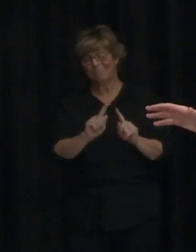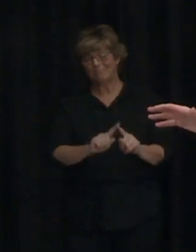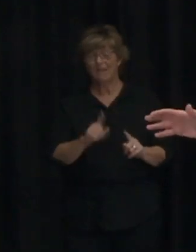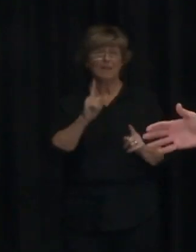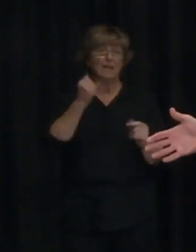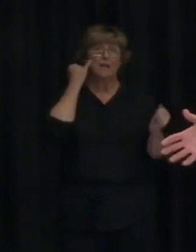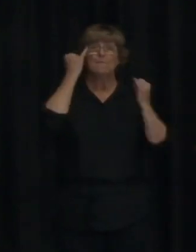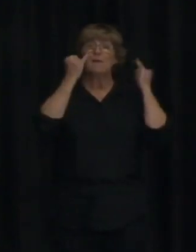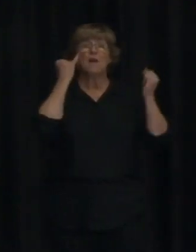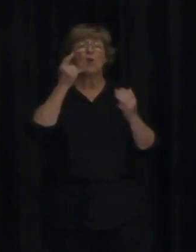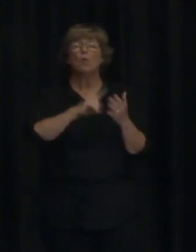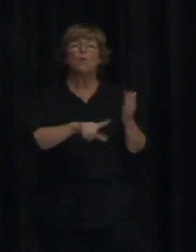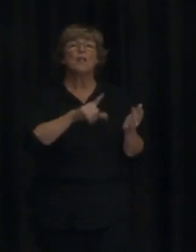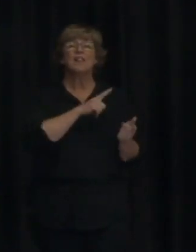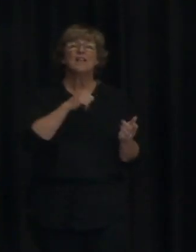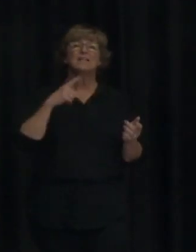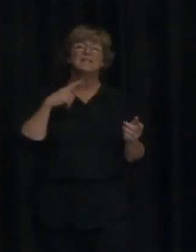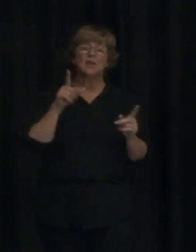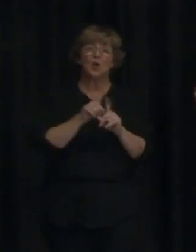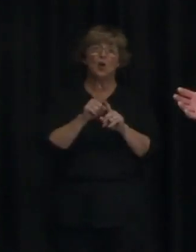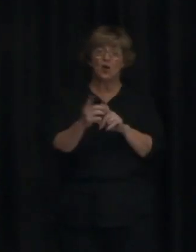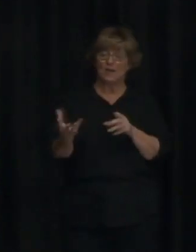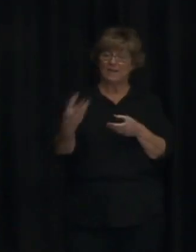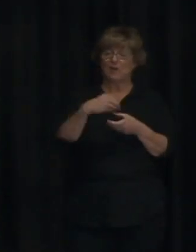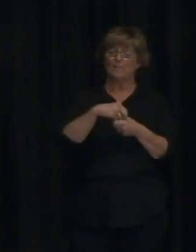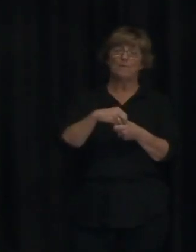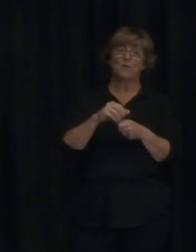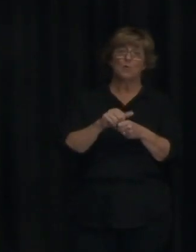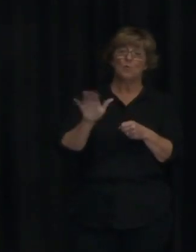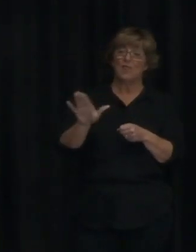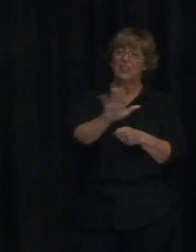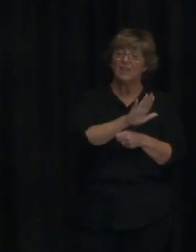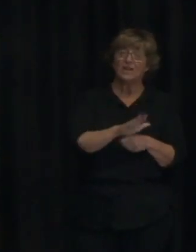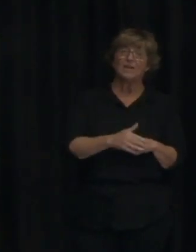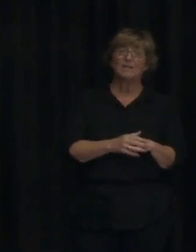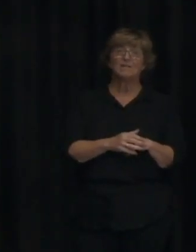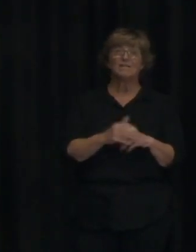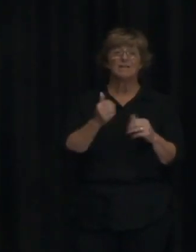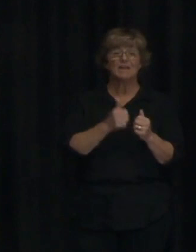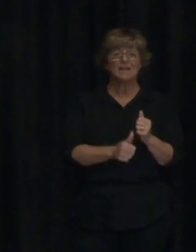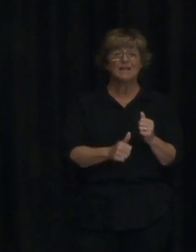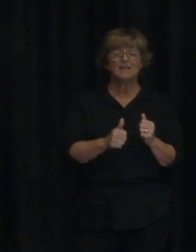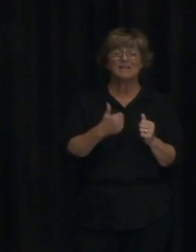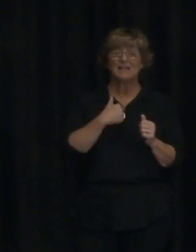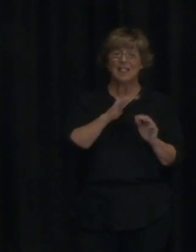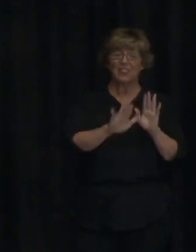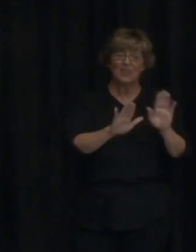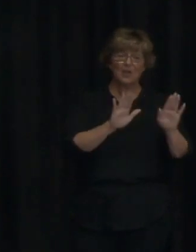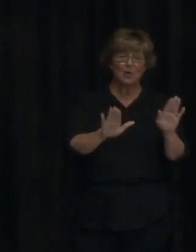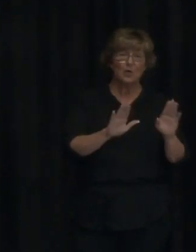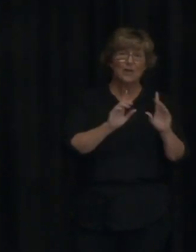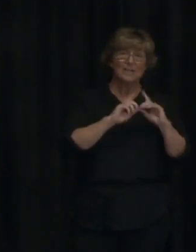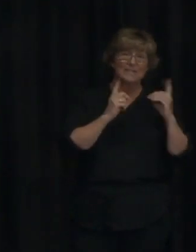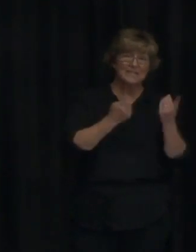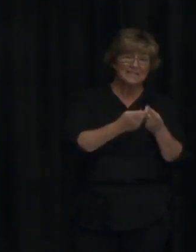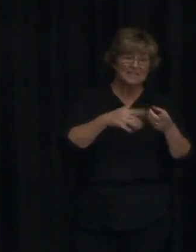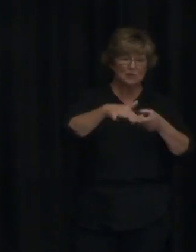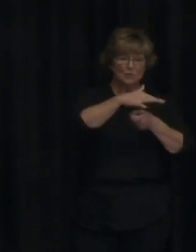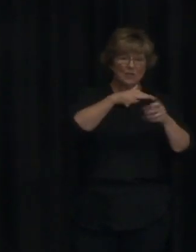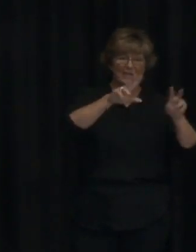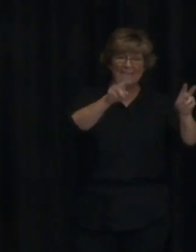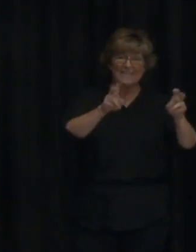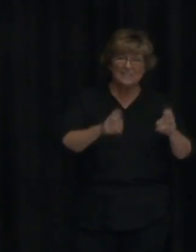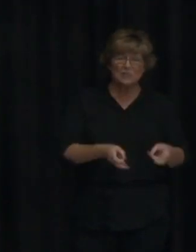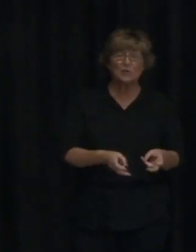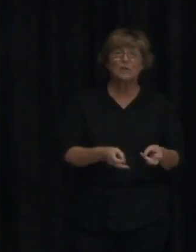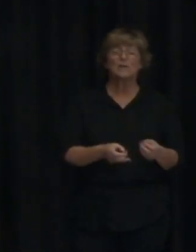imagine what the legislature also incorporated in terms of their own, and then each member had their own districts with their own district issues that I'm sure came directly